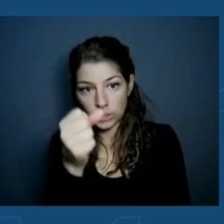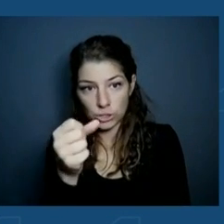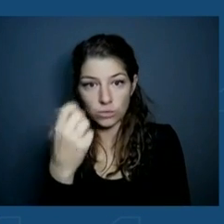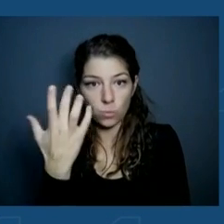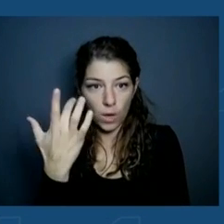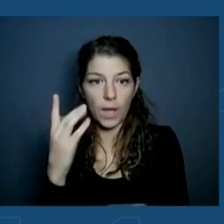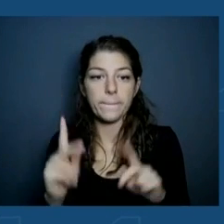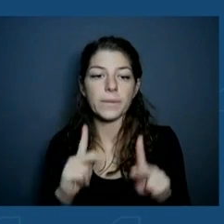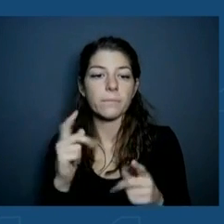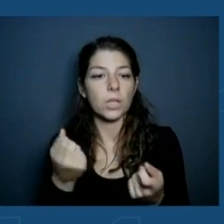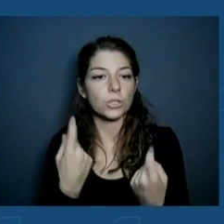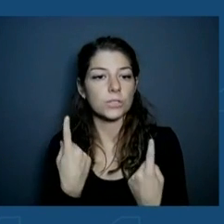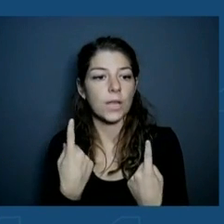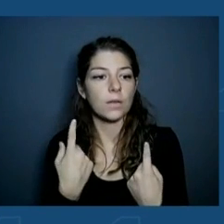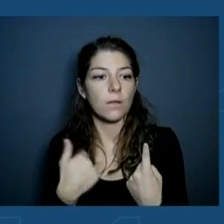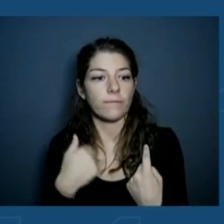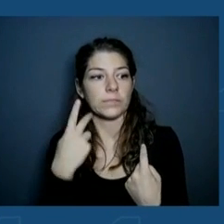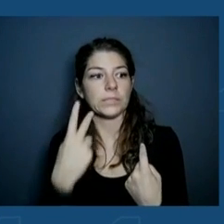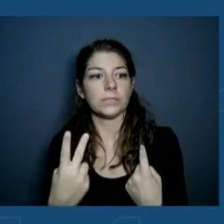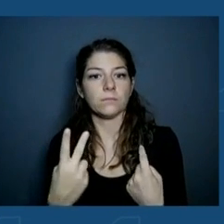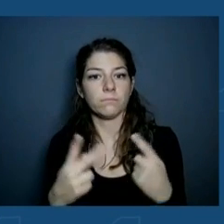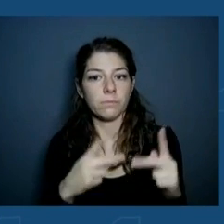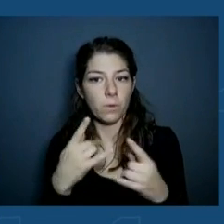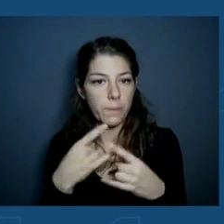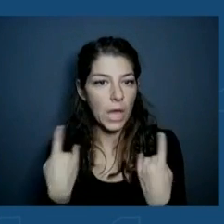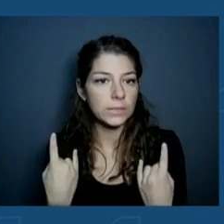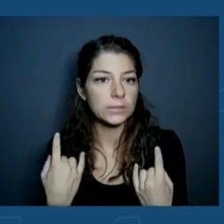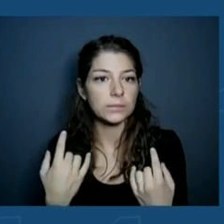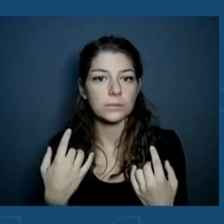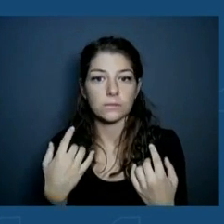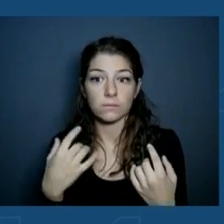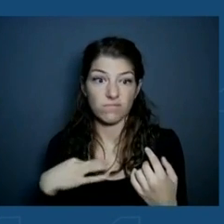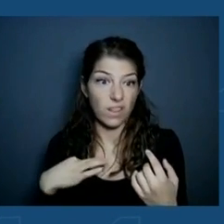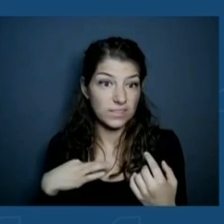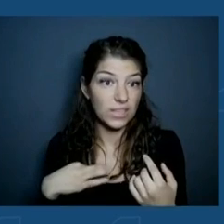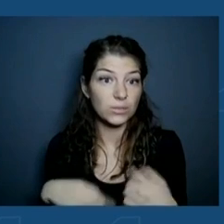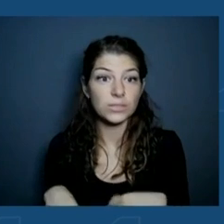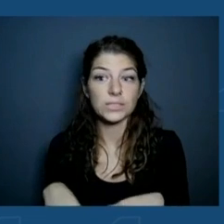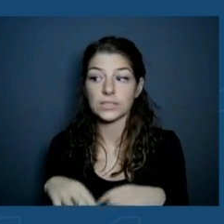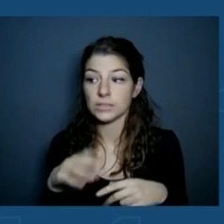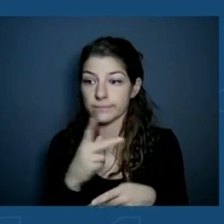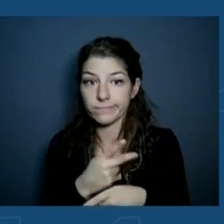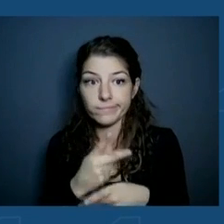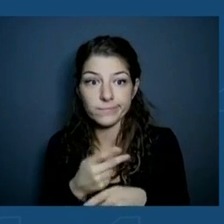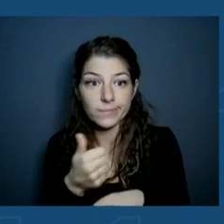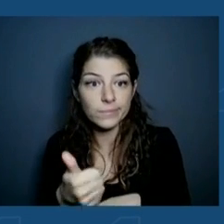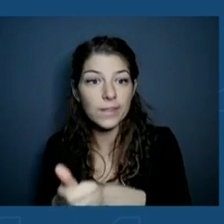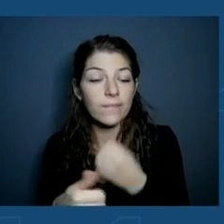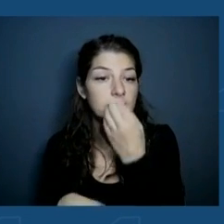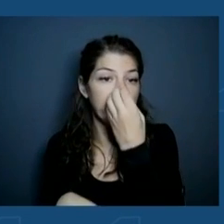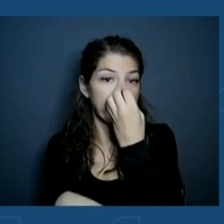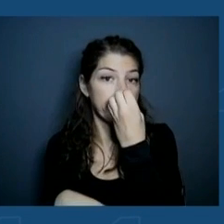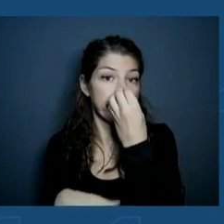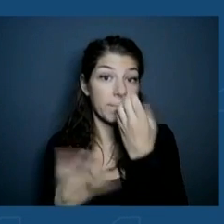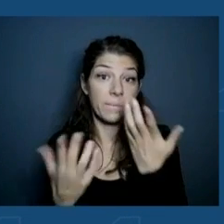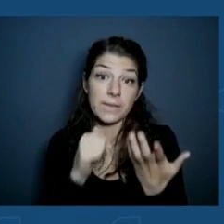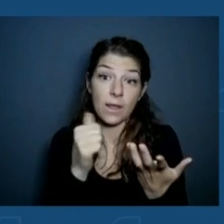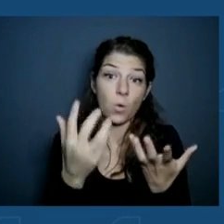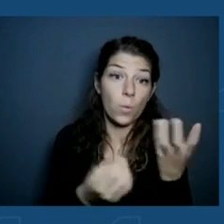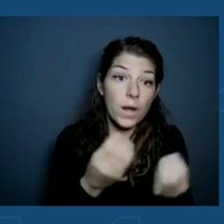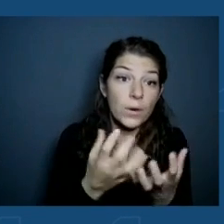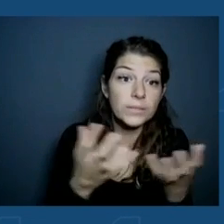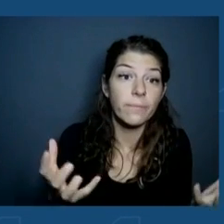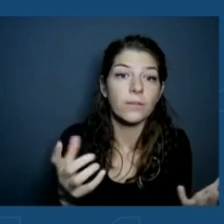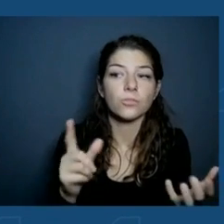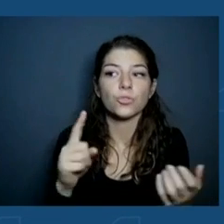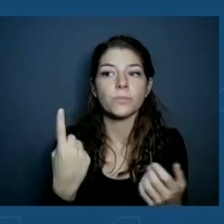people understand. I've seen more people wearing masks voluntarily, taking precautions on their own. They may be not going out as much. They're just kind of being a